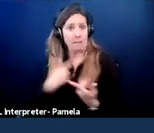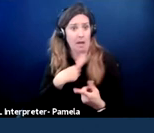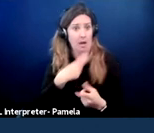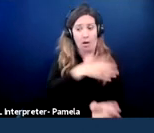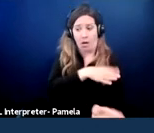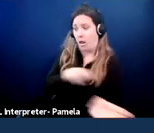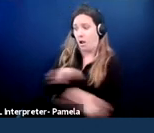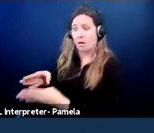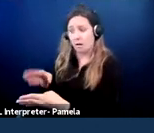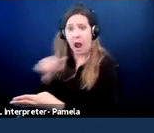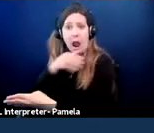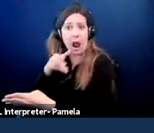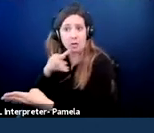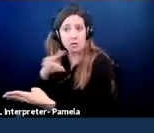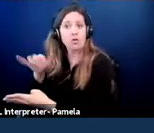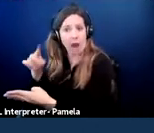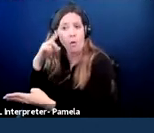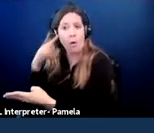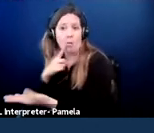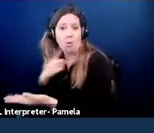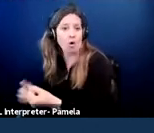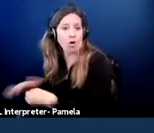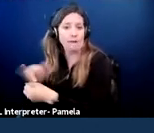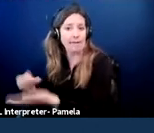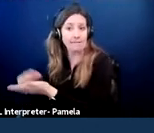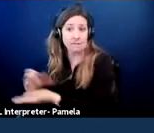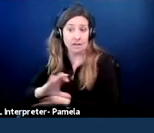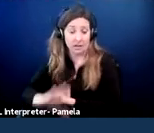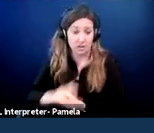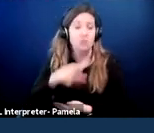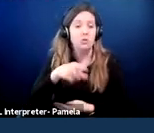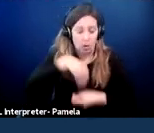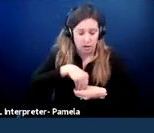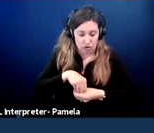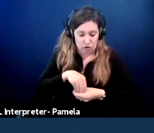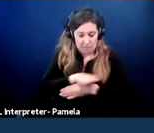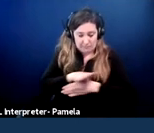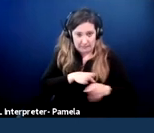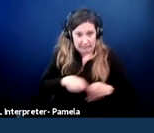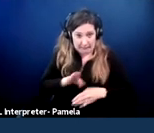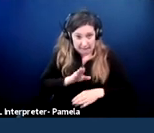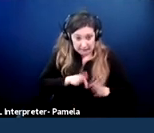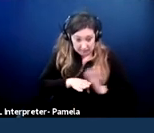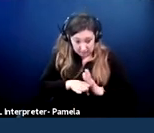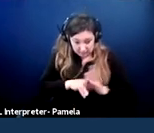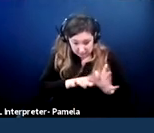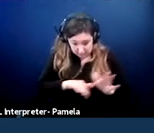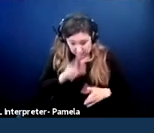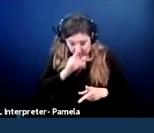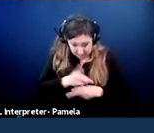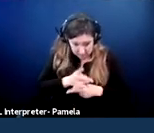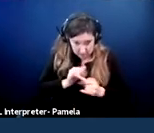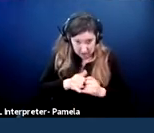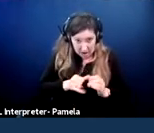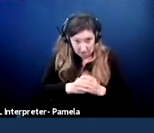ag grant will cover that funding. So I would say create a mini business plan internally as a good starting point to figure out how you're going to grow this business, and then